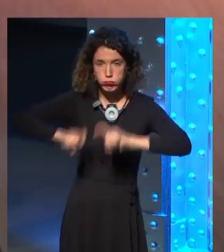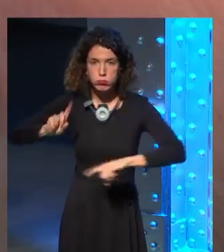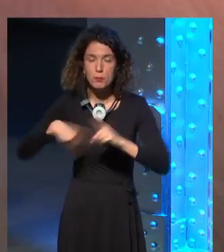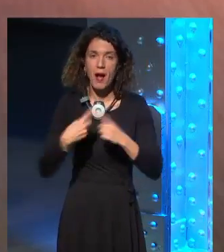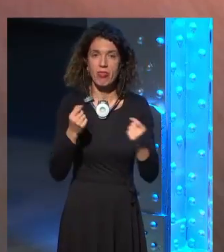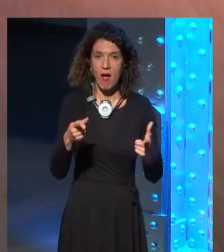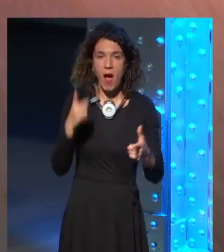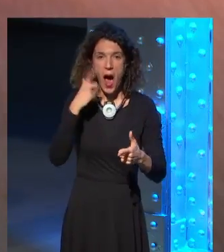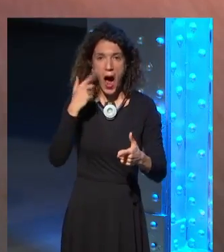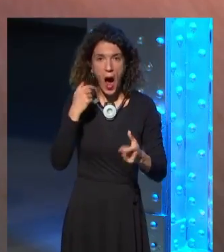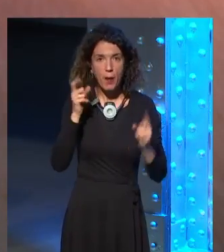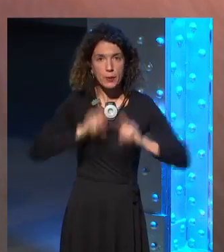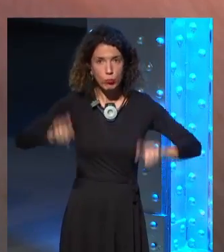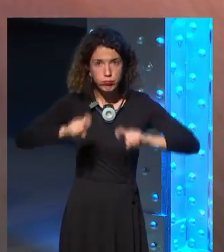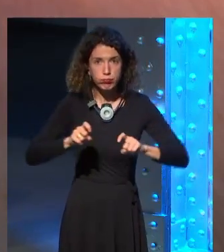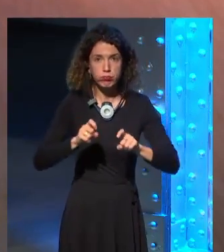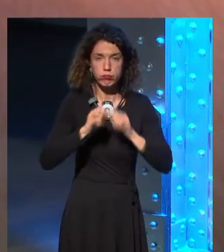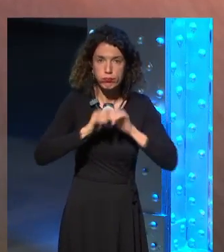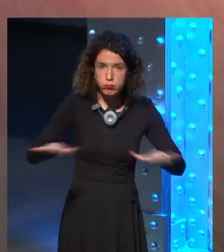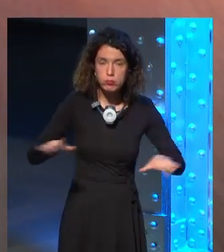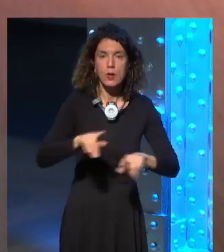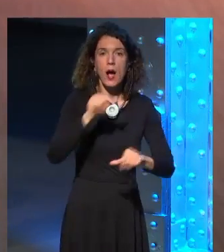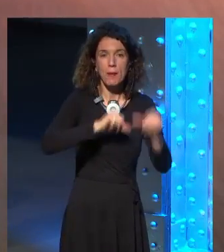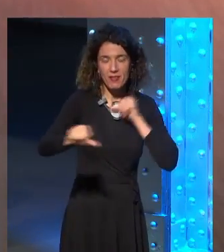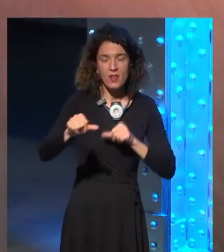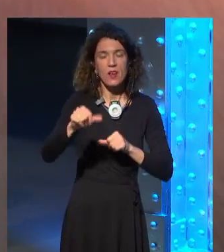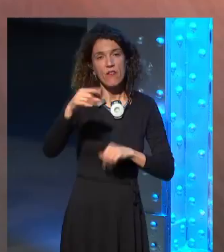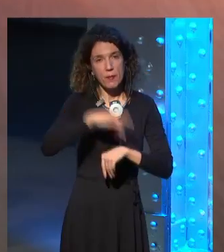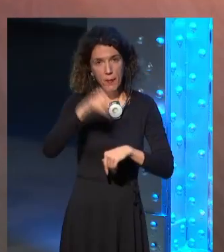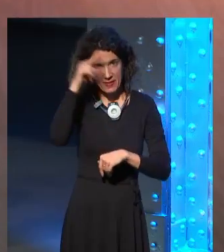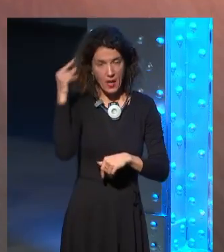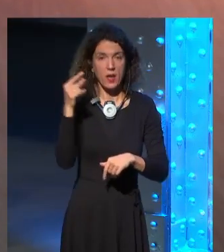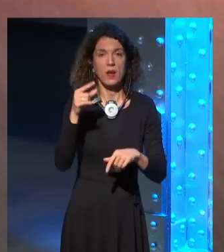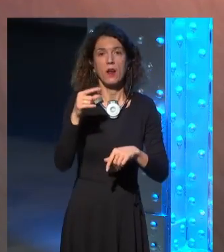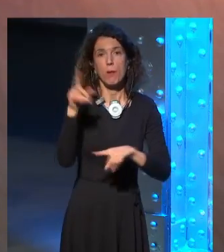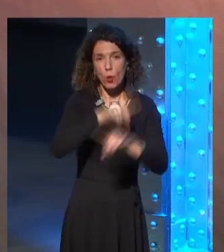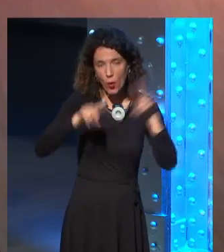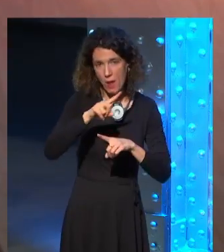preventing mental illness and other types of obstacles.